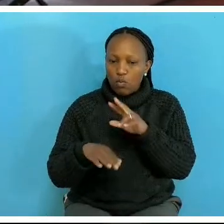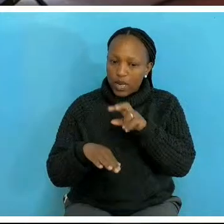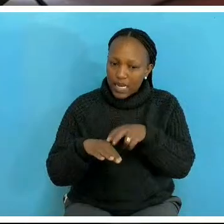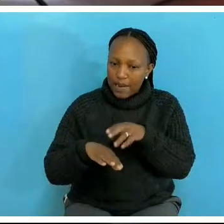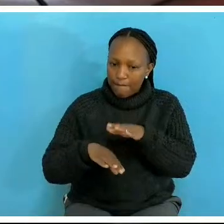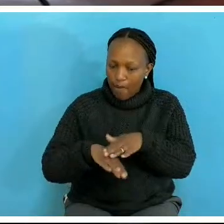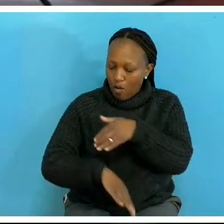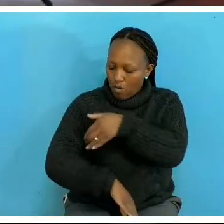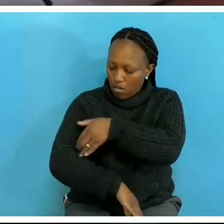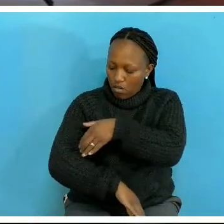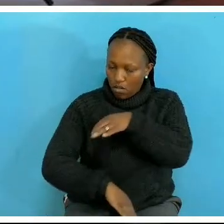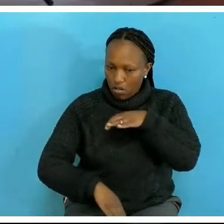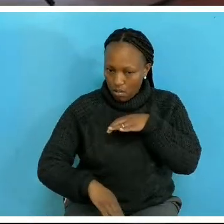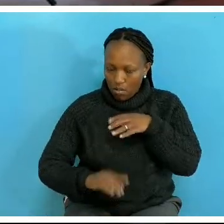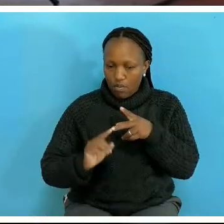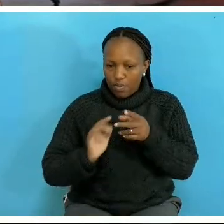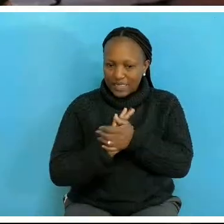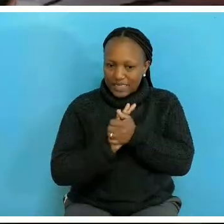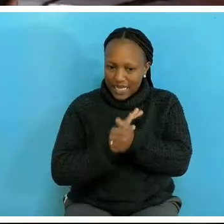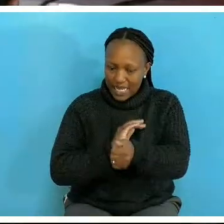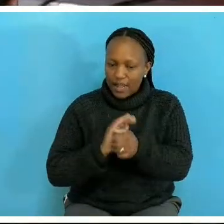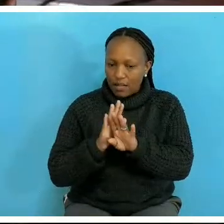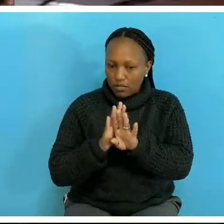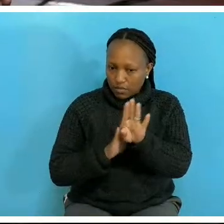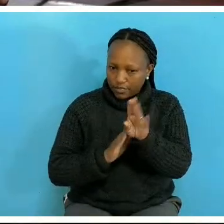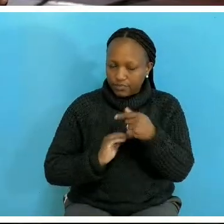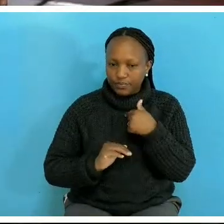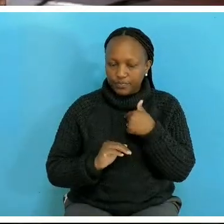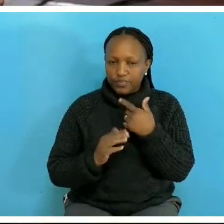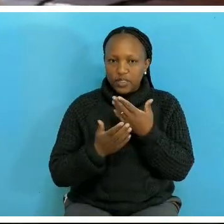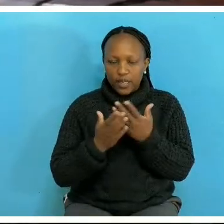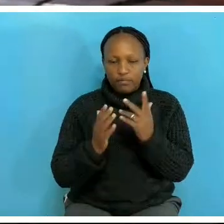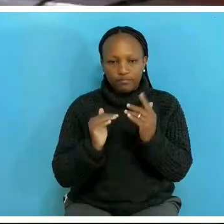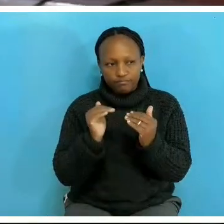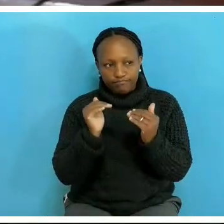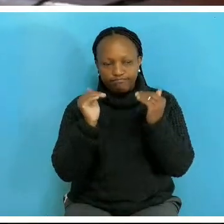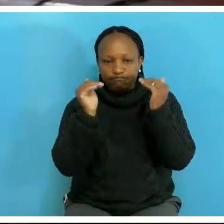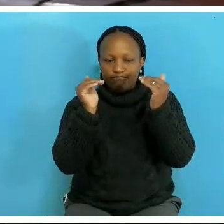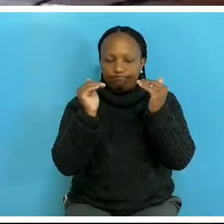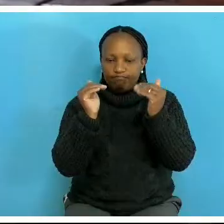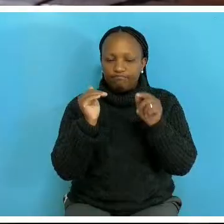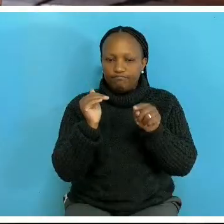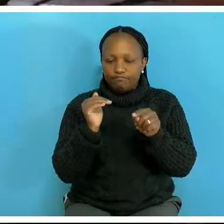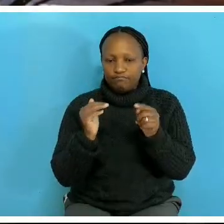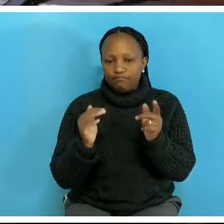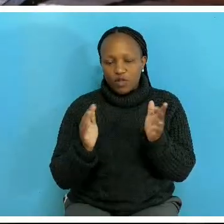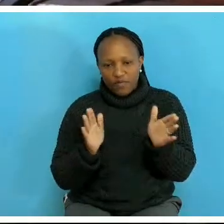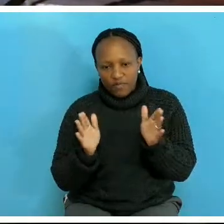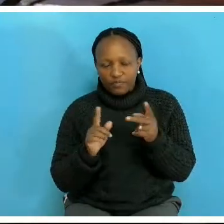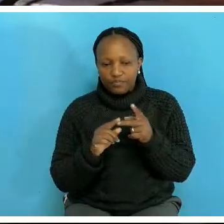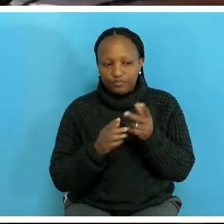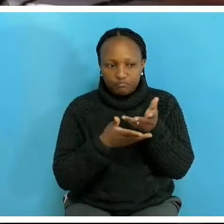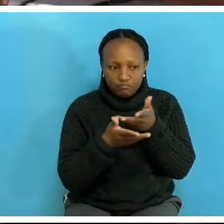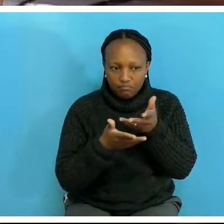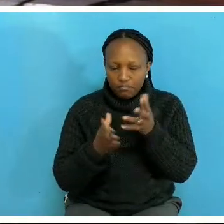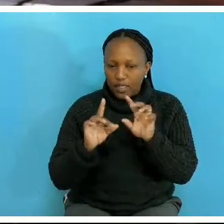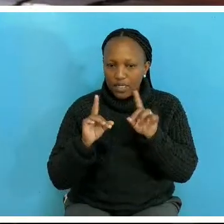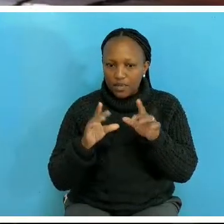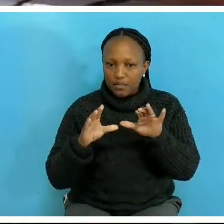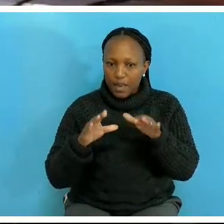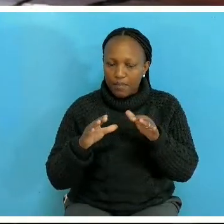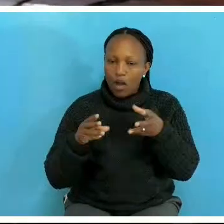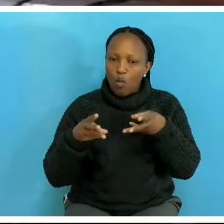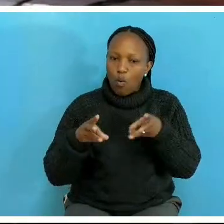skills development that are going to channel us to put us at the par to be able to facilitate and engage the departments into the right